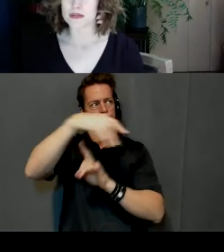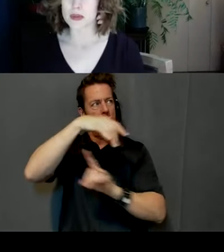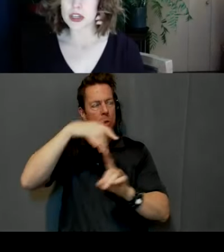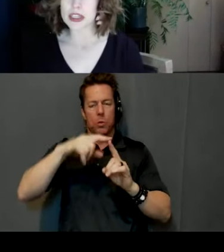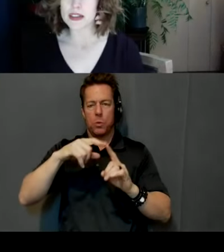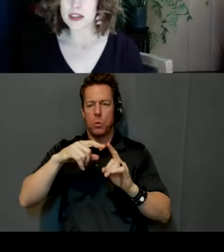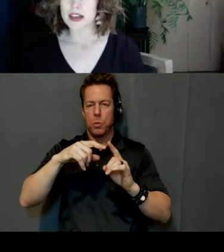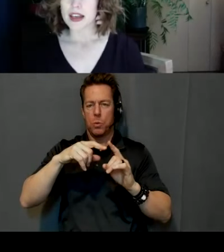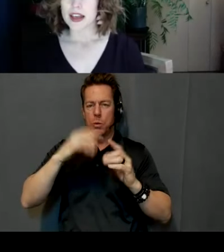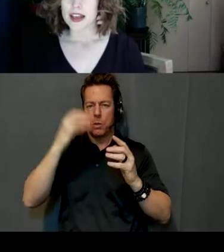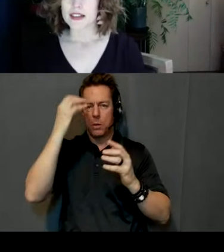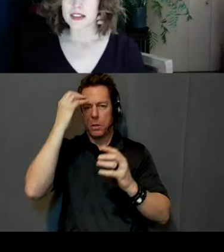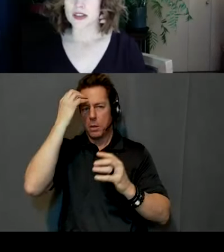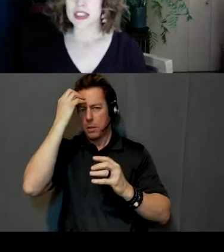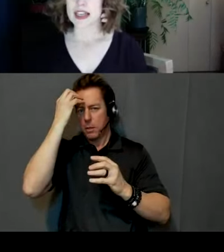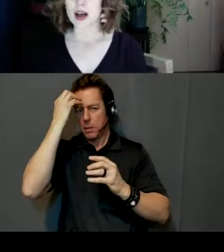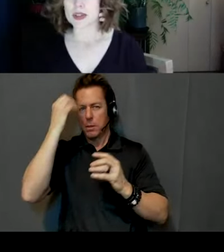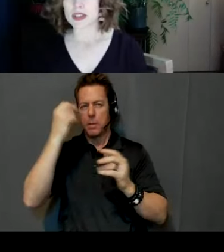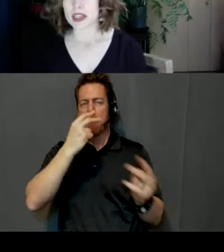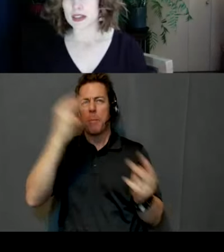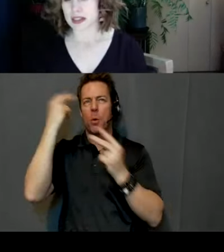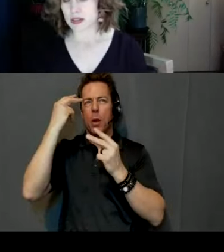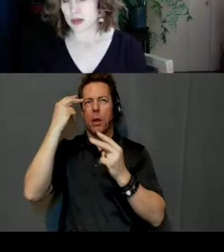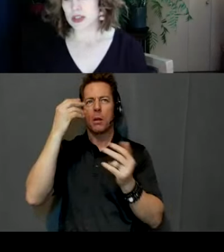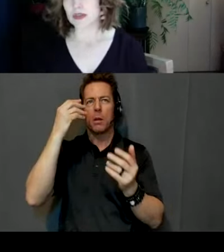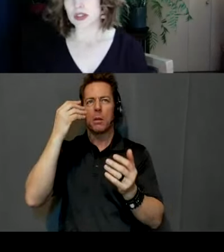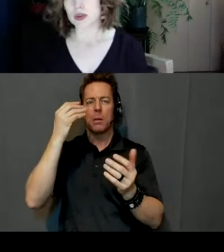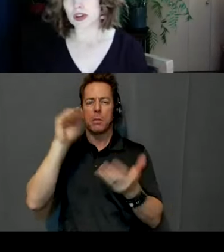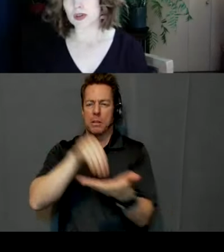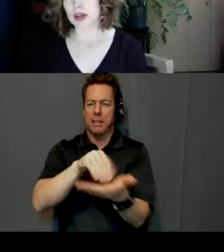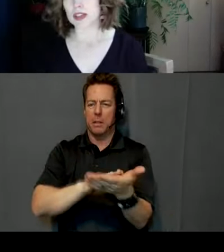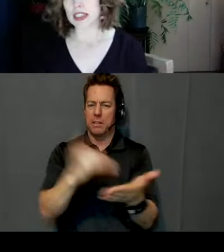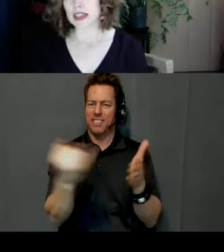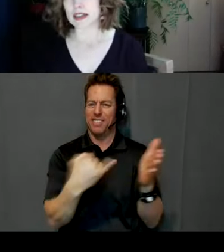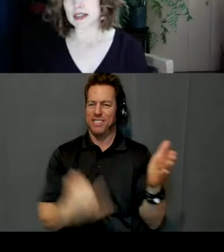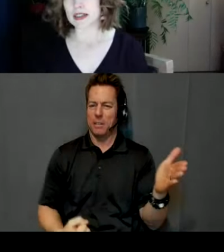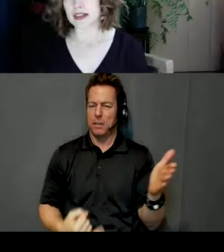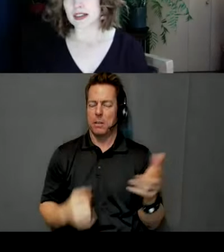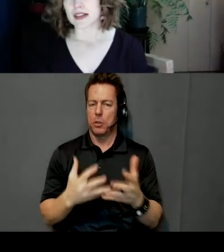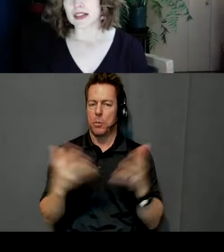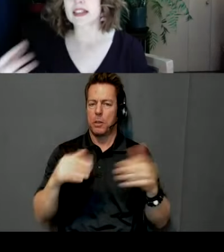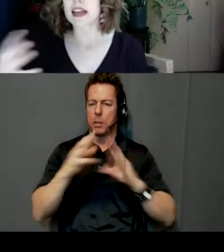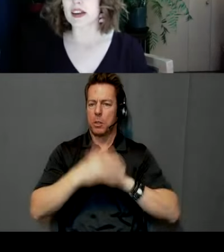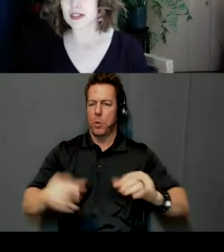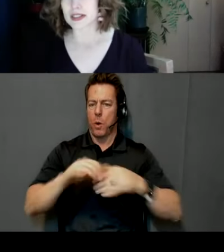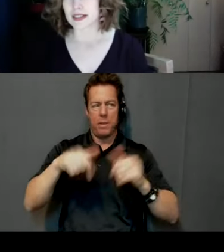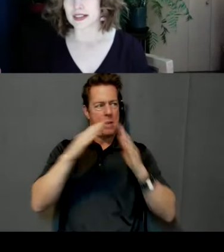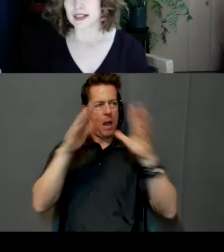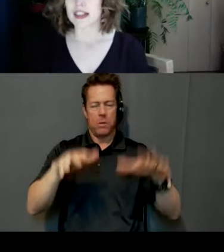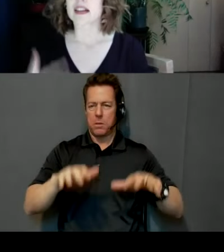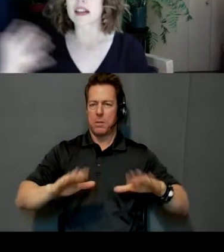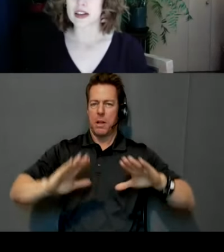capture memory. And Mhm. this house, that like so much of the story around it is these